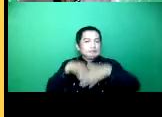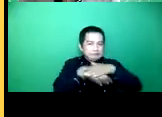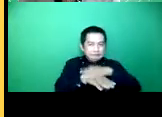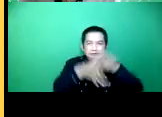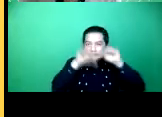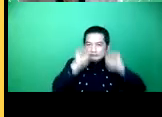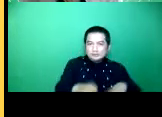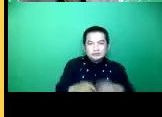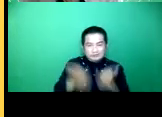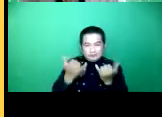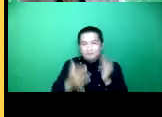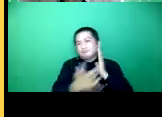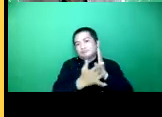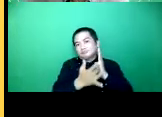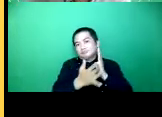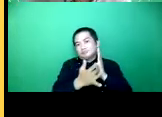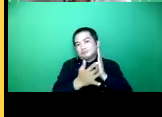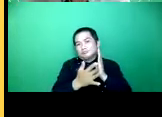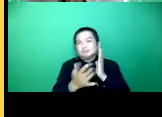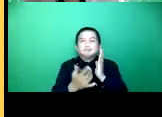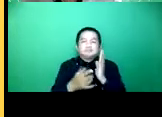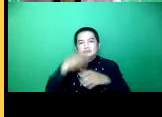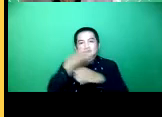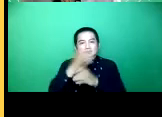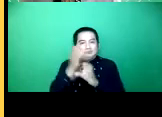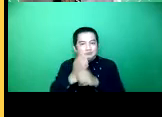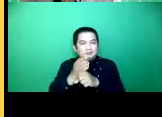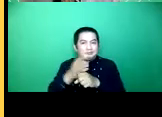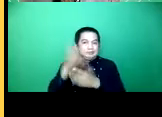these technologies that we're talking about, computer-aided design, computer-aided sketching,